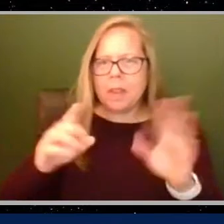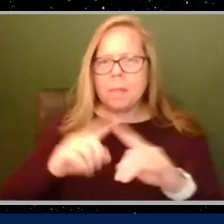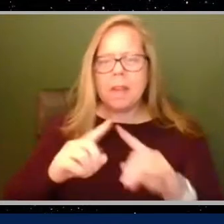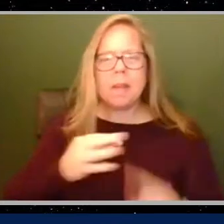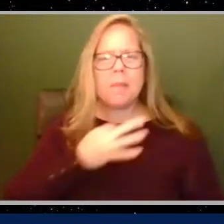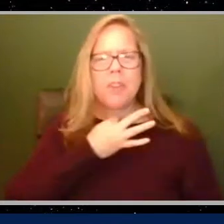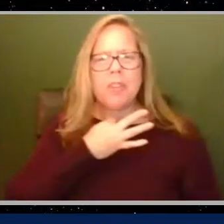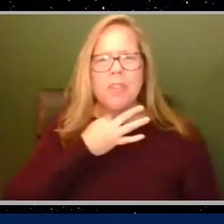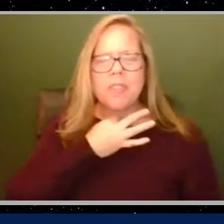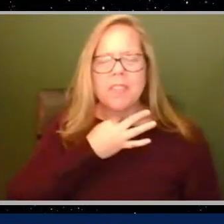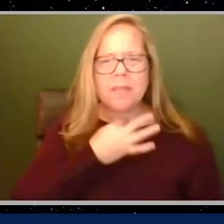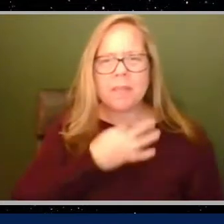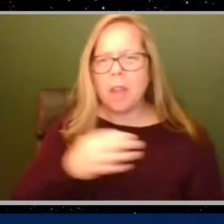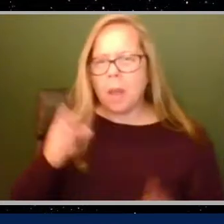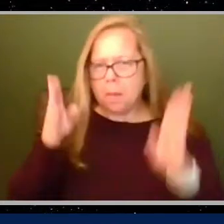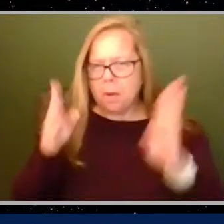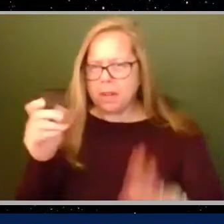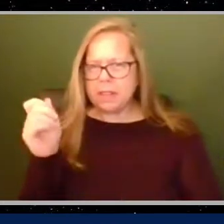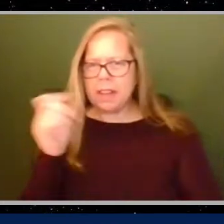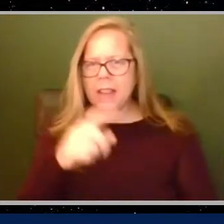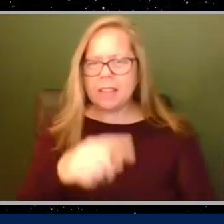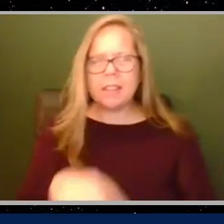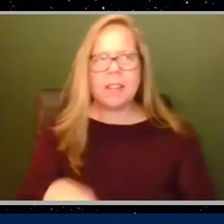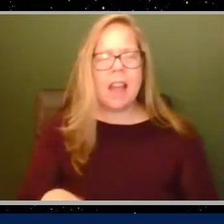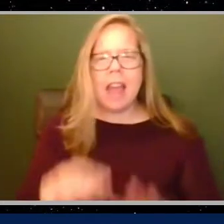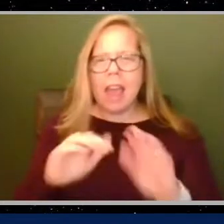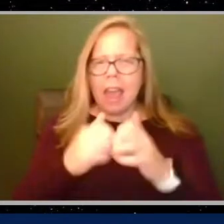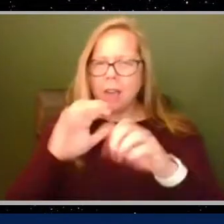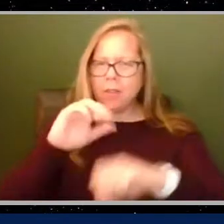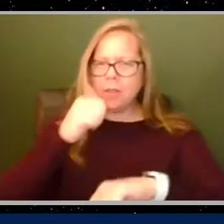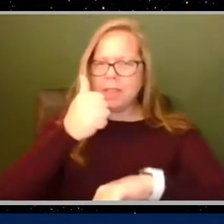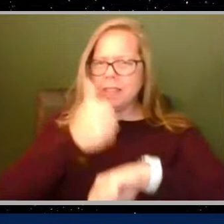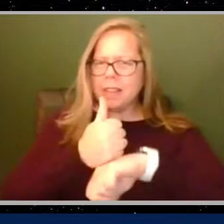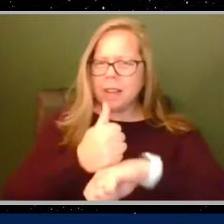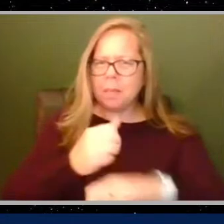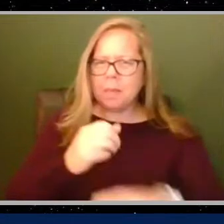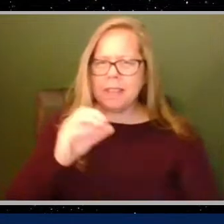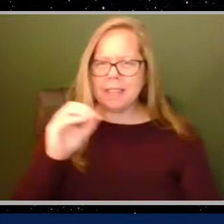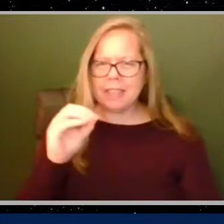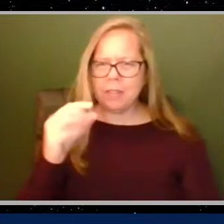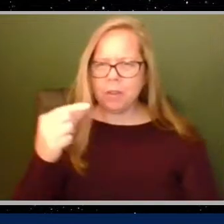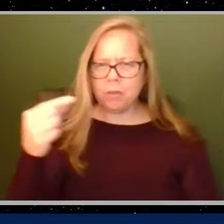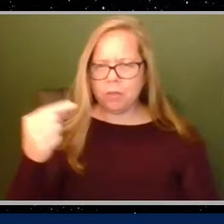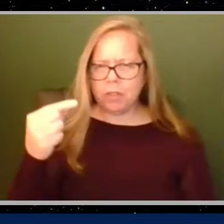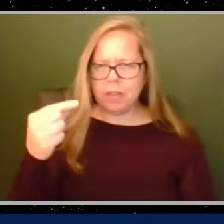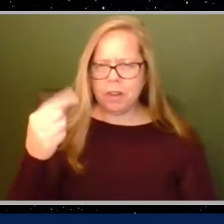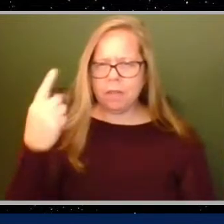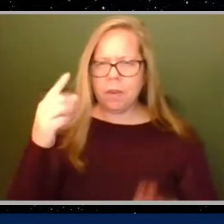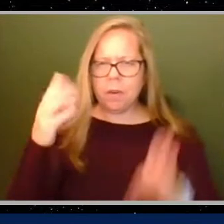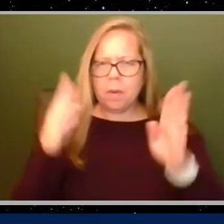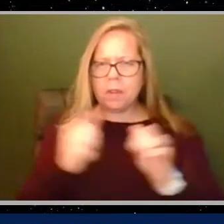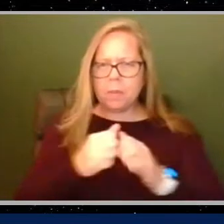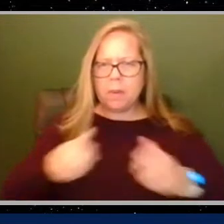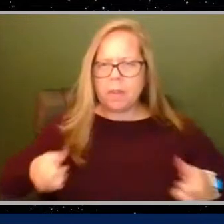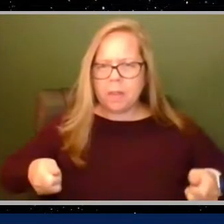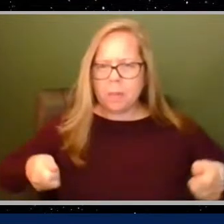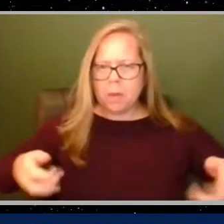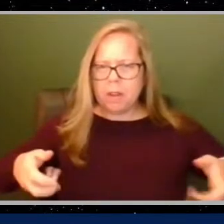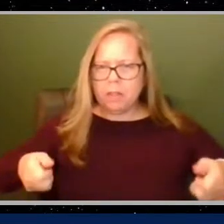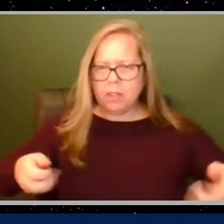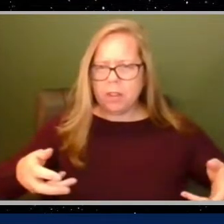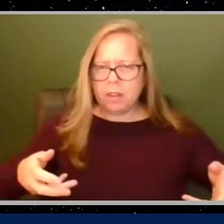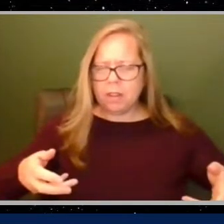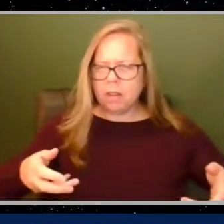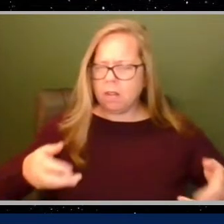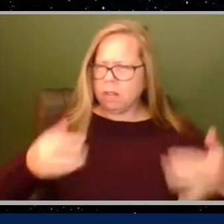be simulated for someone that would need a wheelchair? Or do they still need the wheelchair in zero-G? That's the